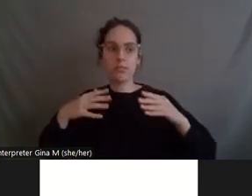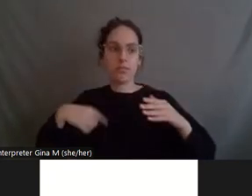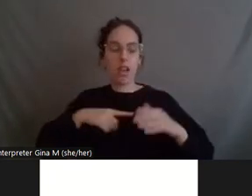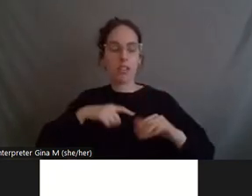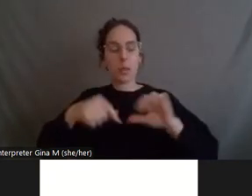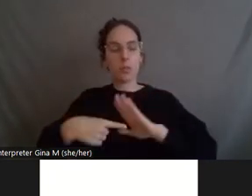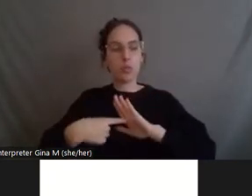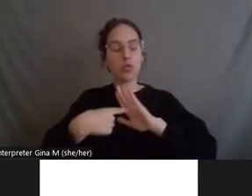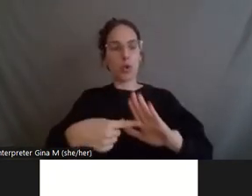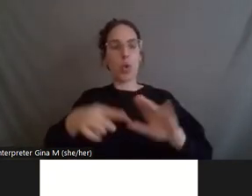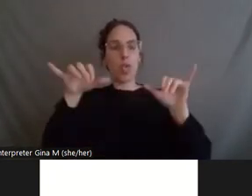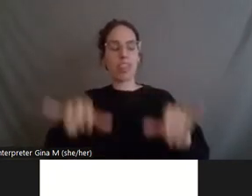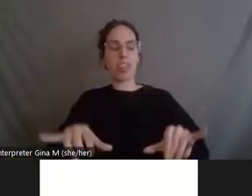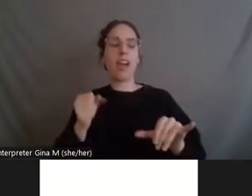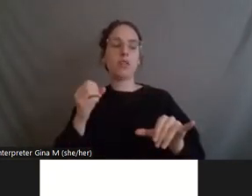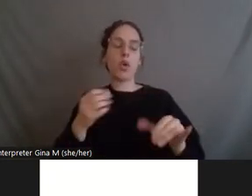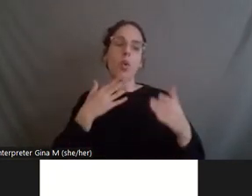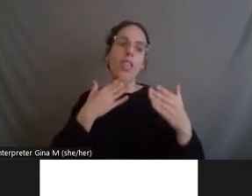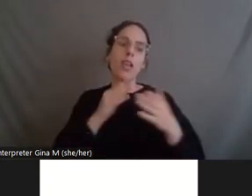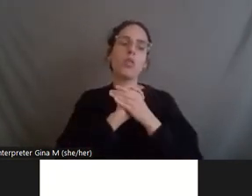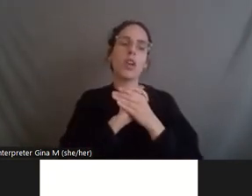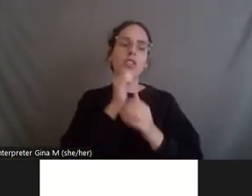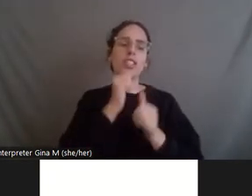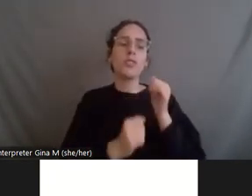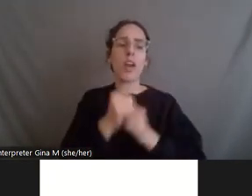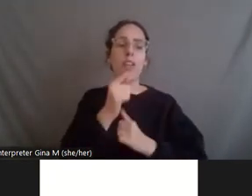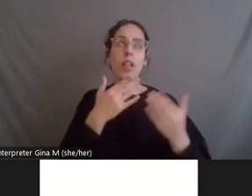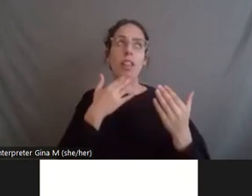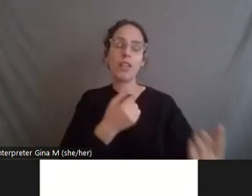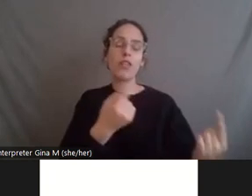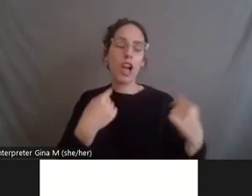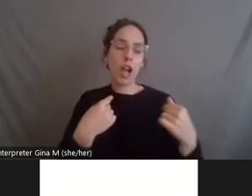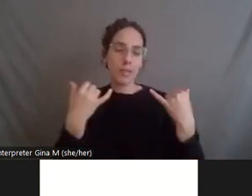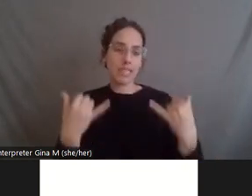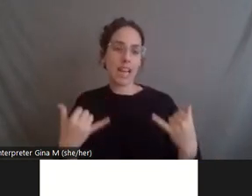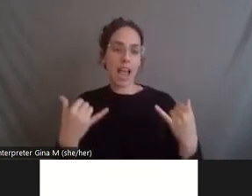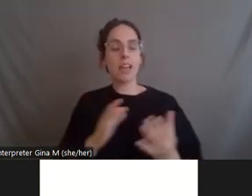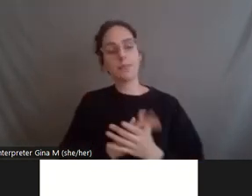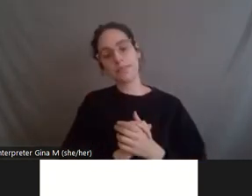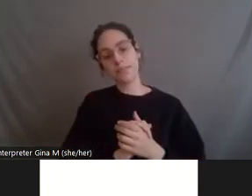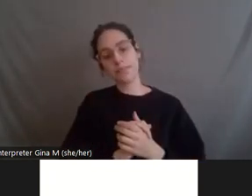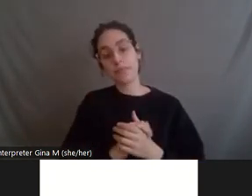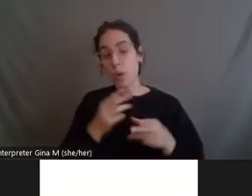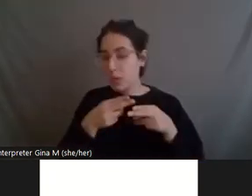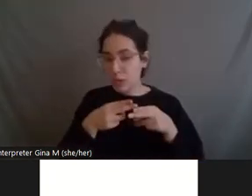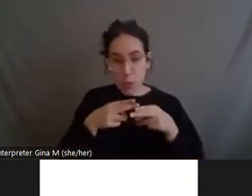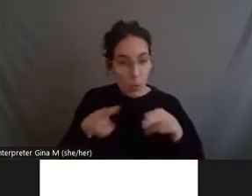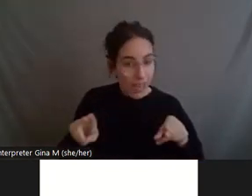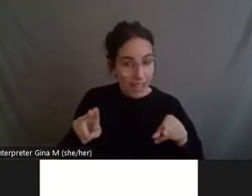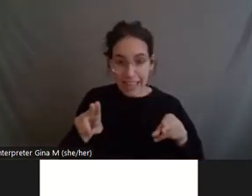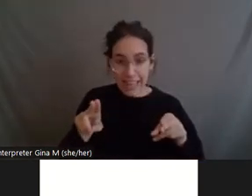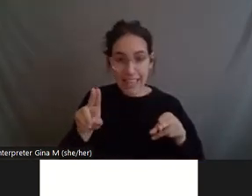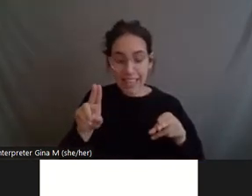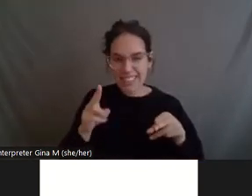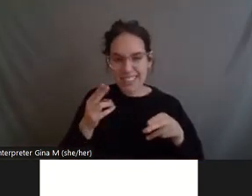So congratulations to you all. And thank you for being here today. Very quickly, just some museum